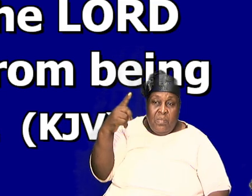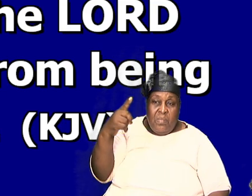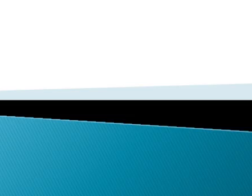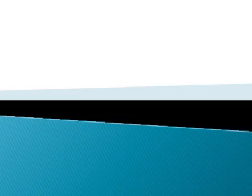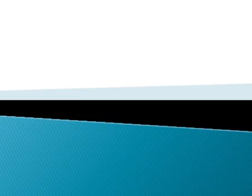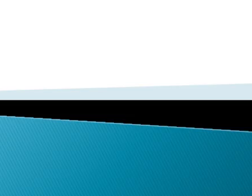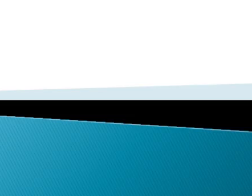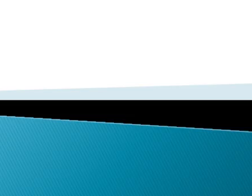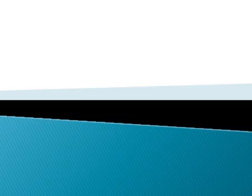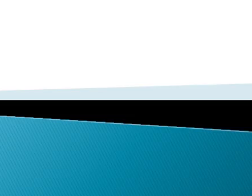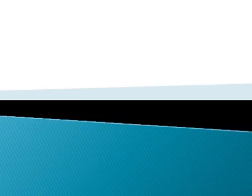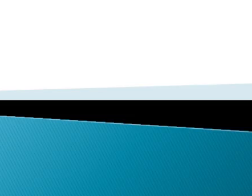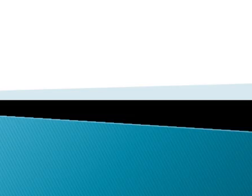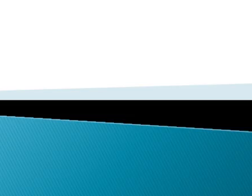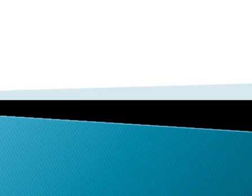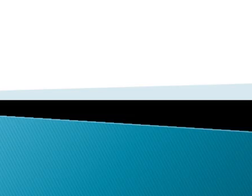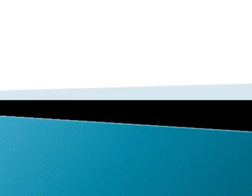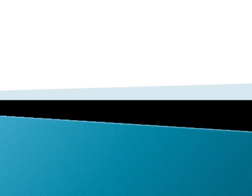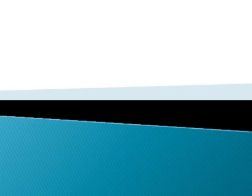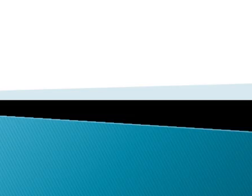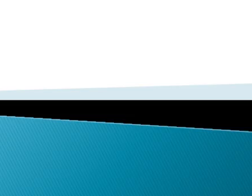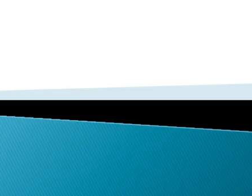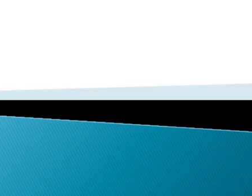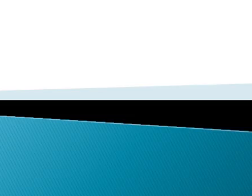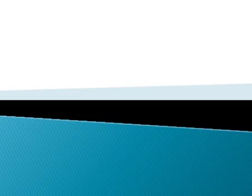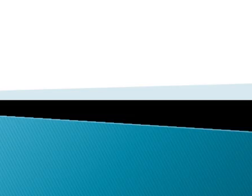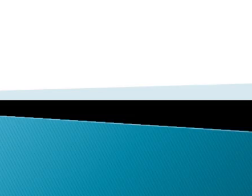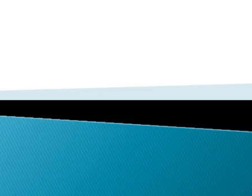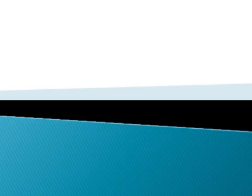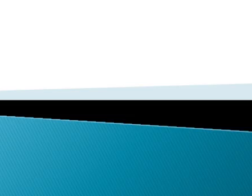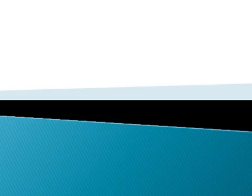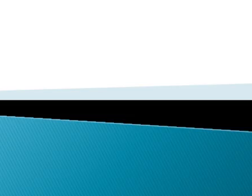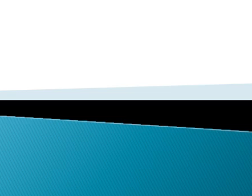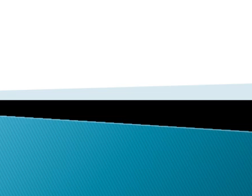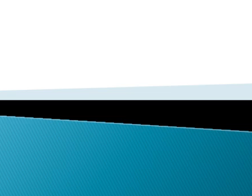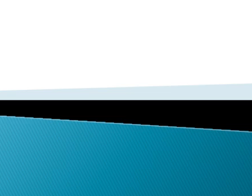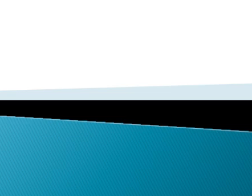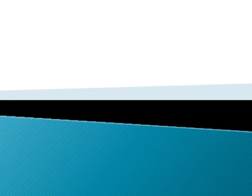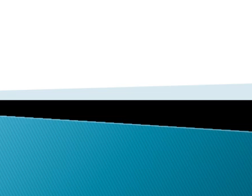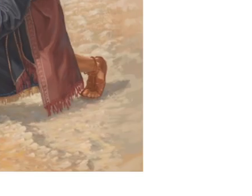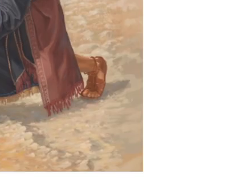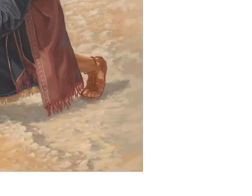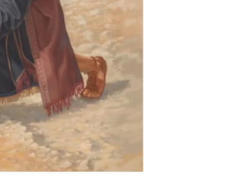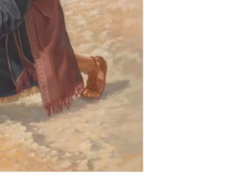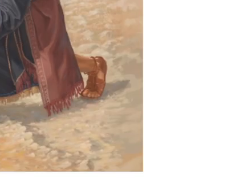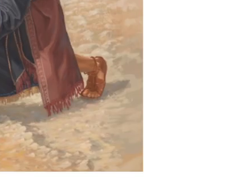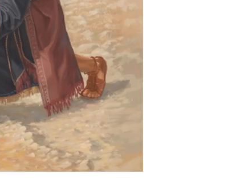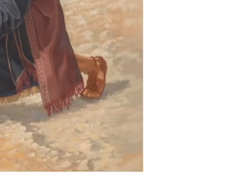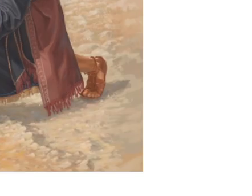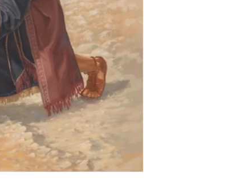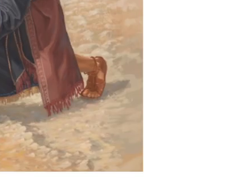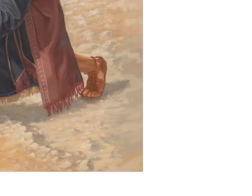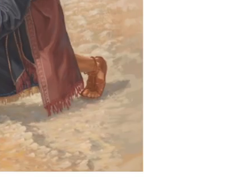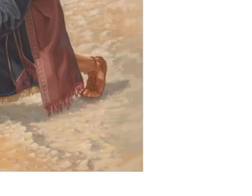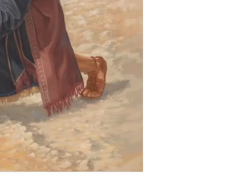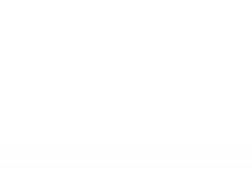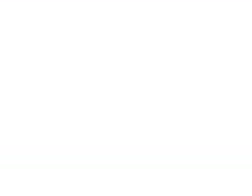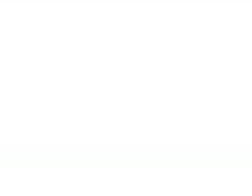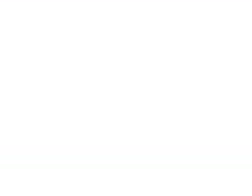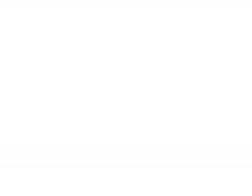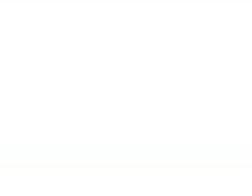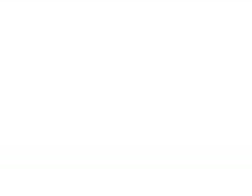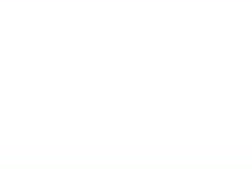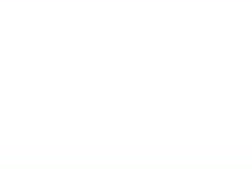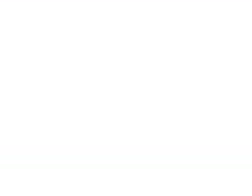we have spent some time and looked at the life of King Saul. And from the life of King